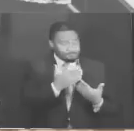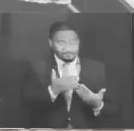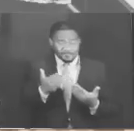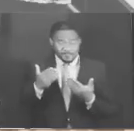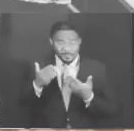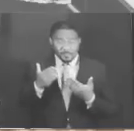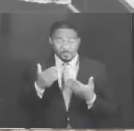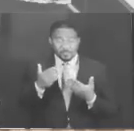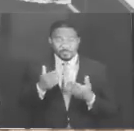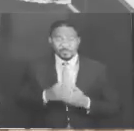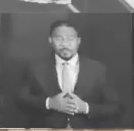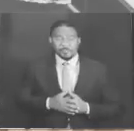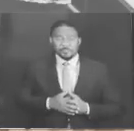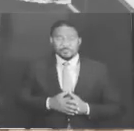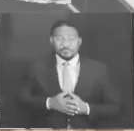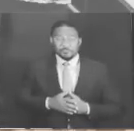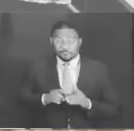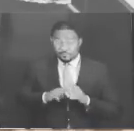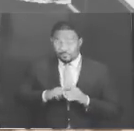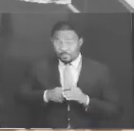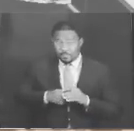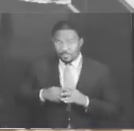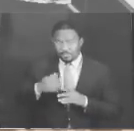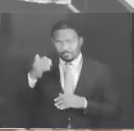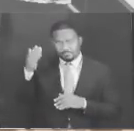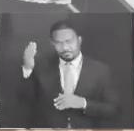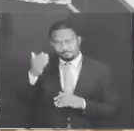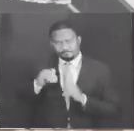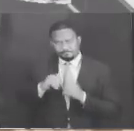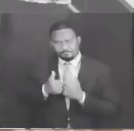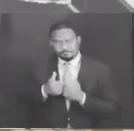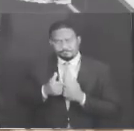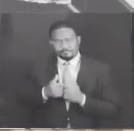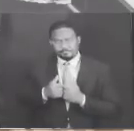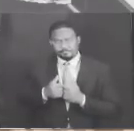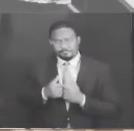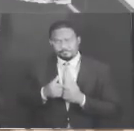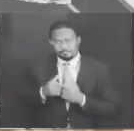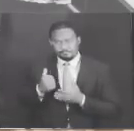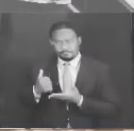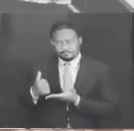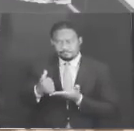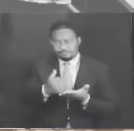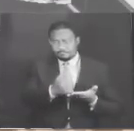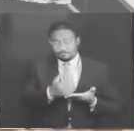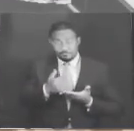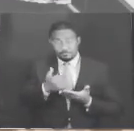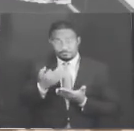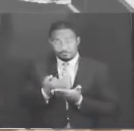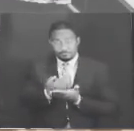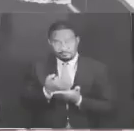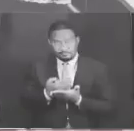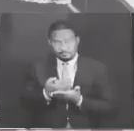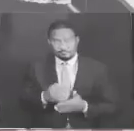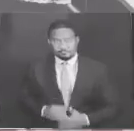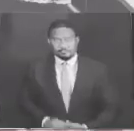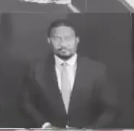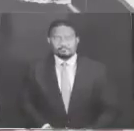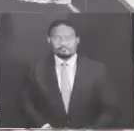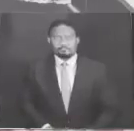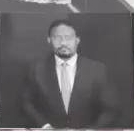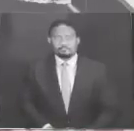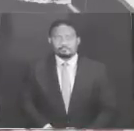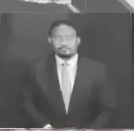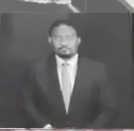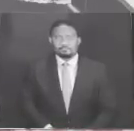Speaker, I'll begin today's brief with the District Assembly's Common Fund, the DACF.